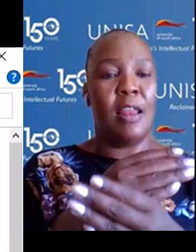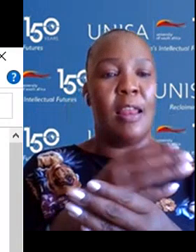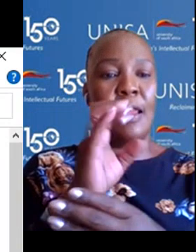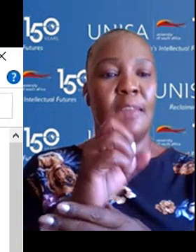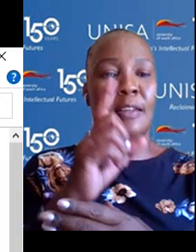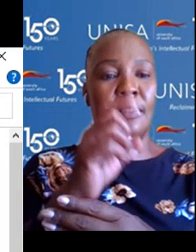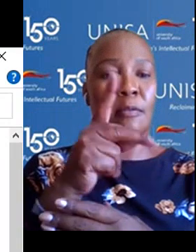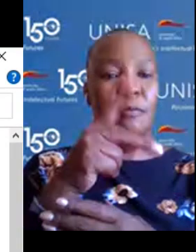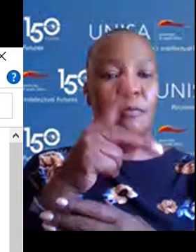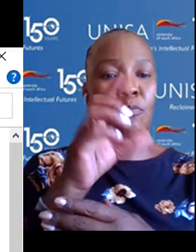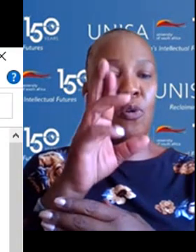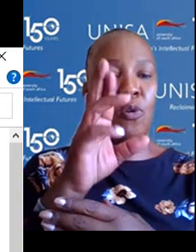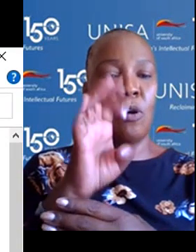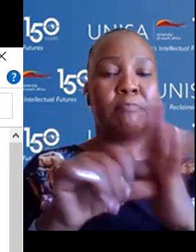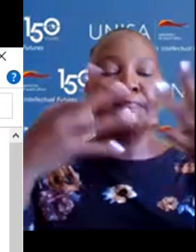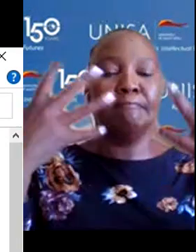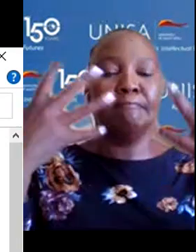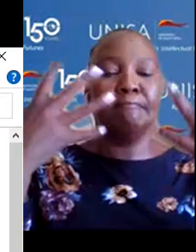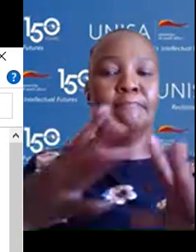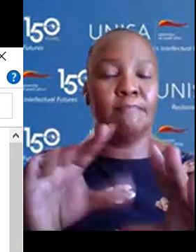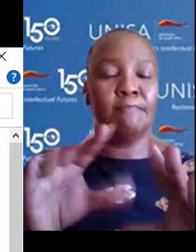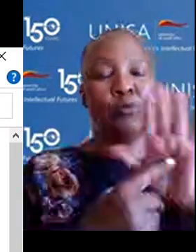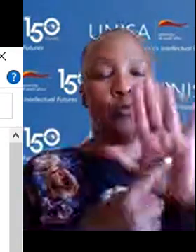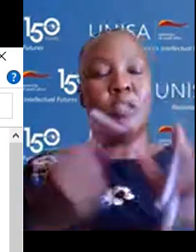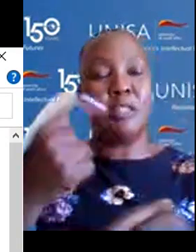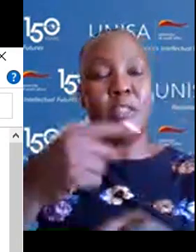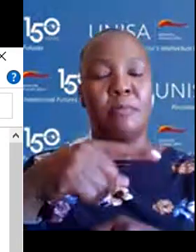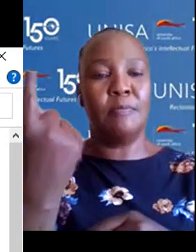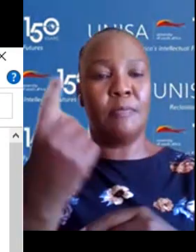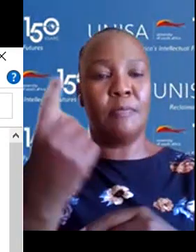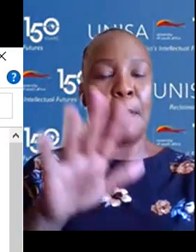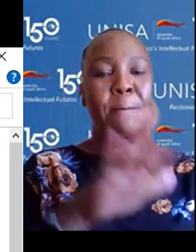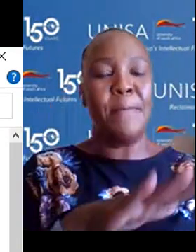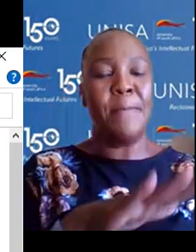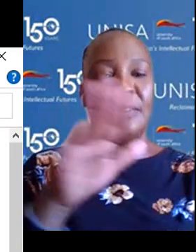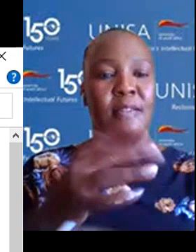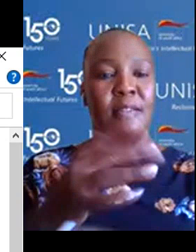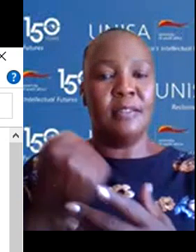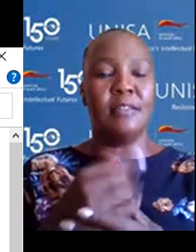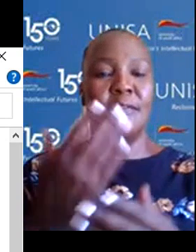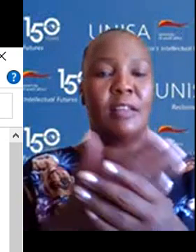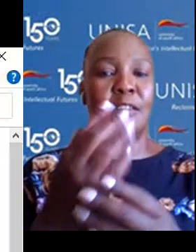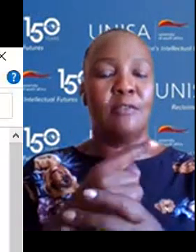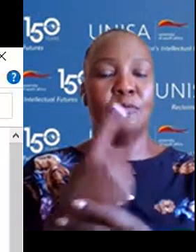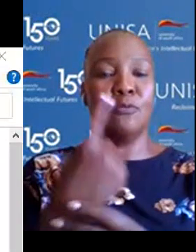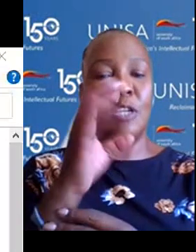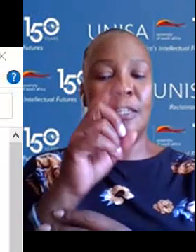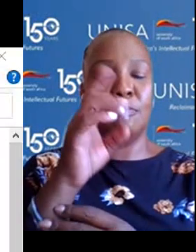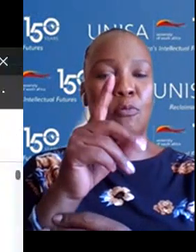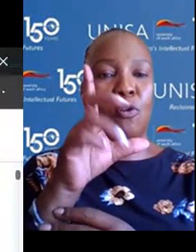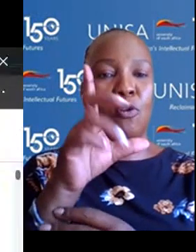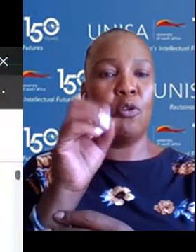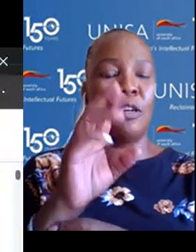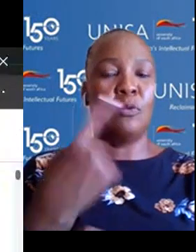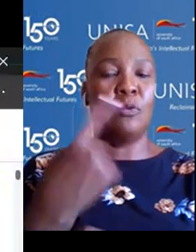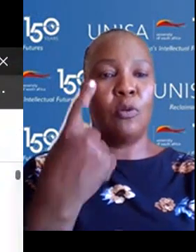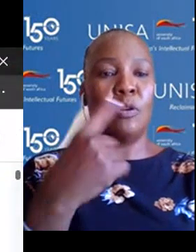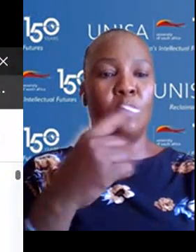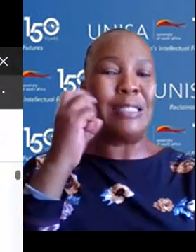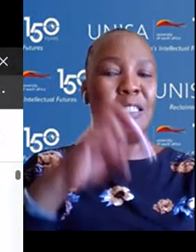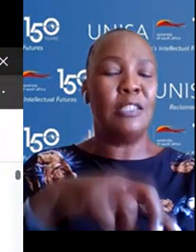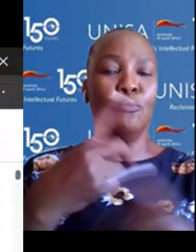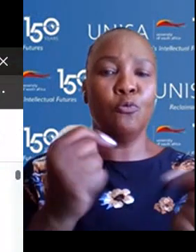why we showed you in the beginning just the basics, and File Explorer was one of them. Right, so let's go see what we need to do.